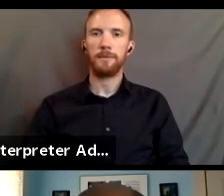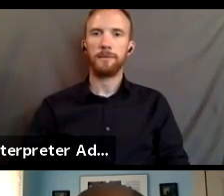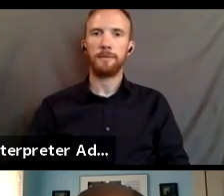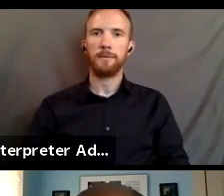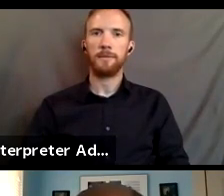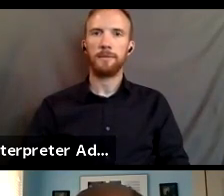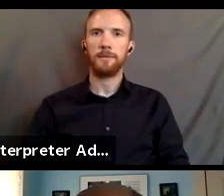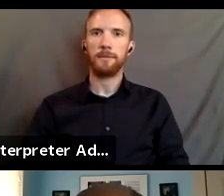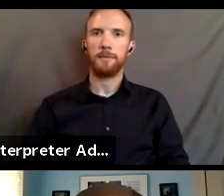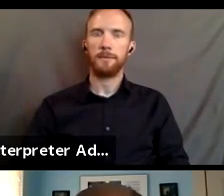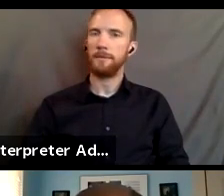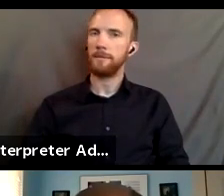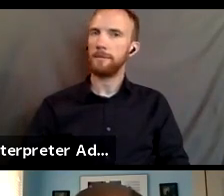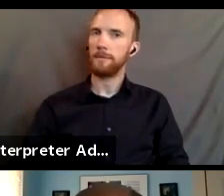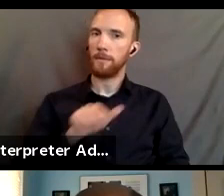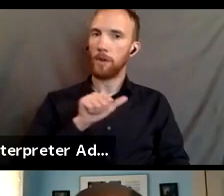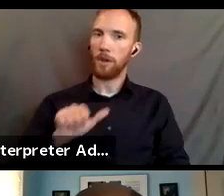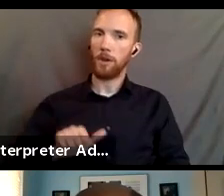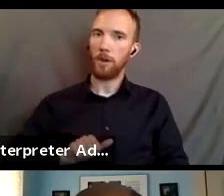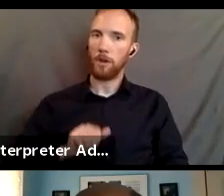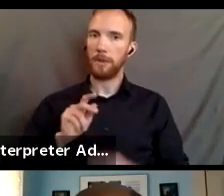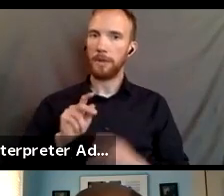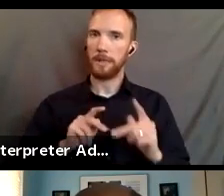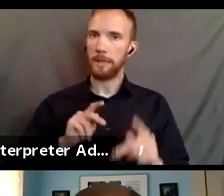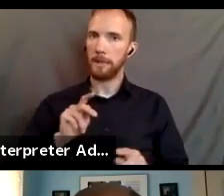alderman rivos can you please unmute